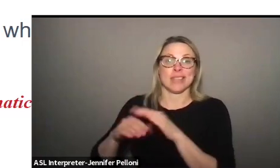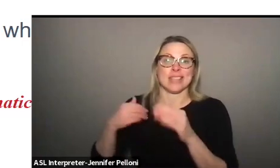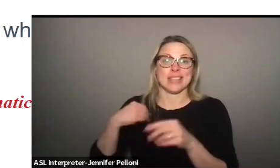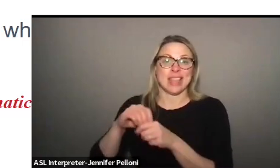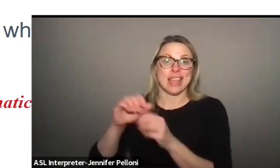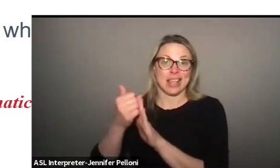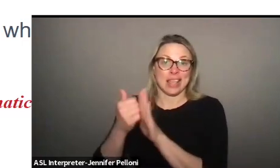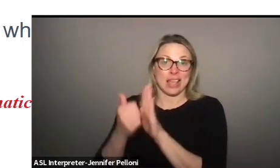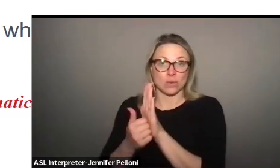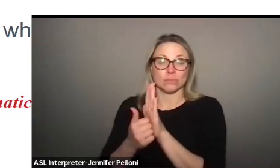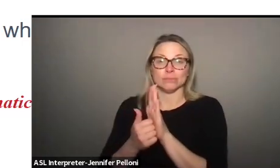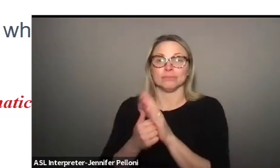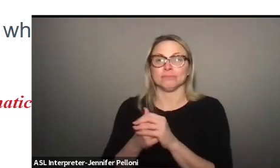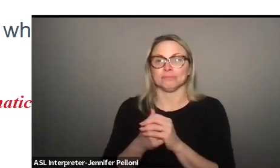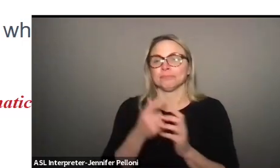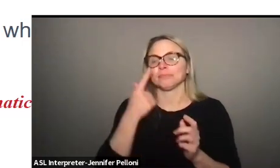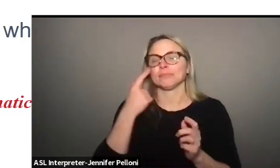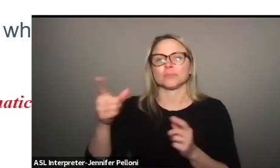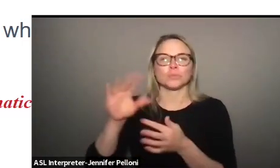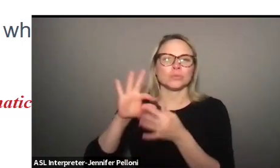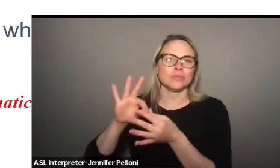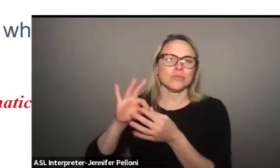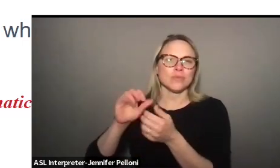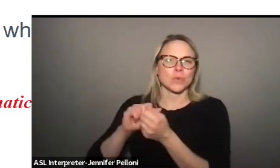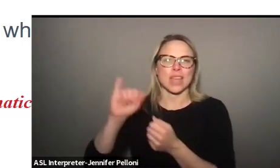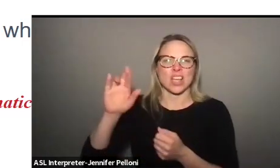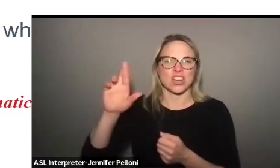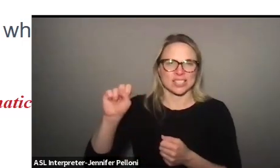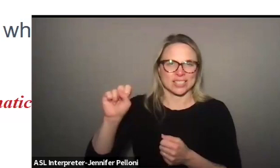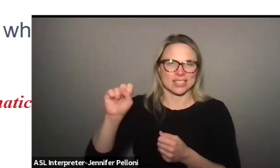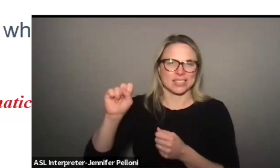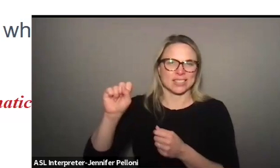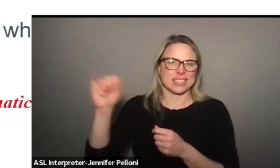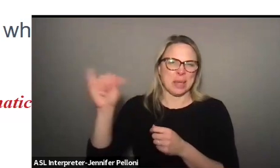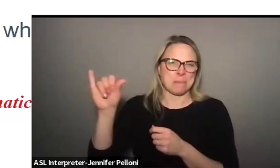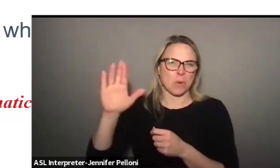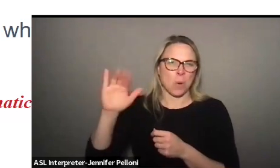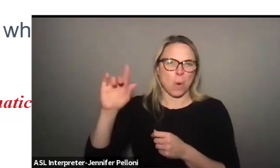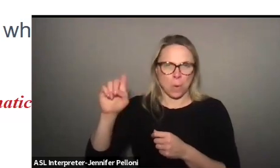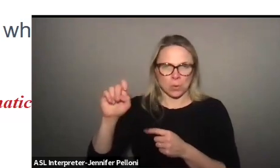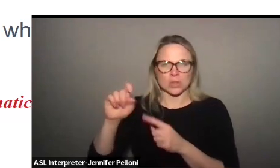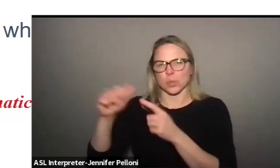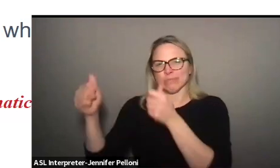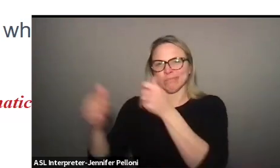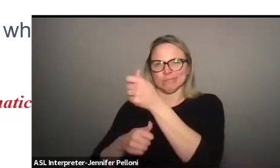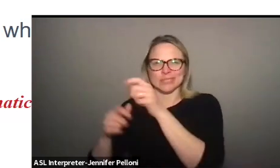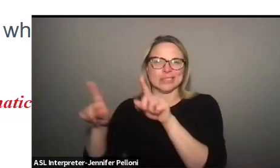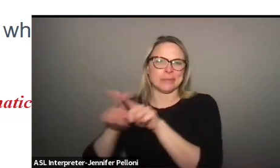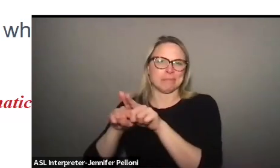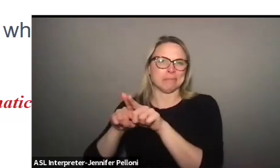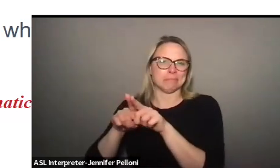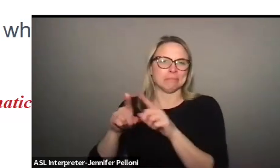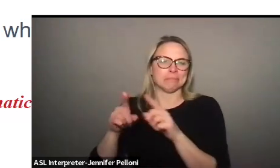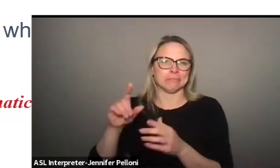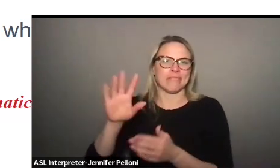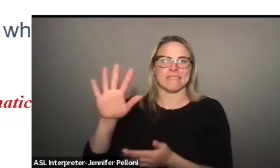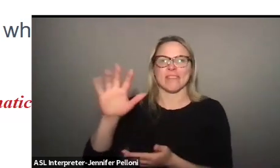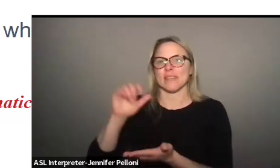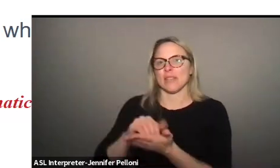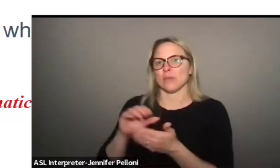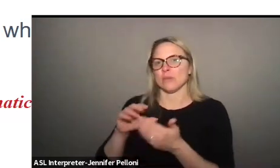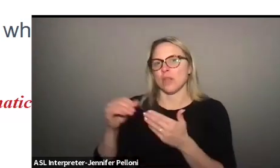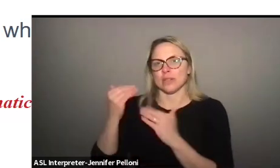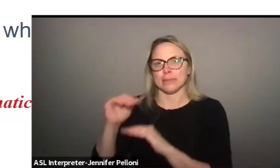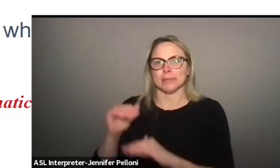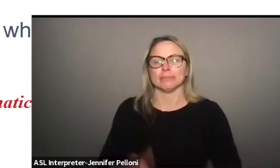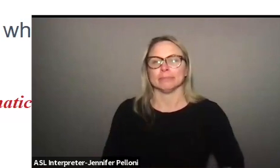And because we're sort of affiliated in the Internal Revenue Code, we are also subject to that $500,000